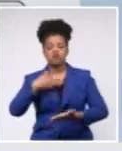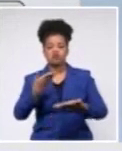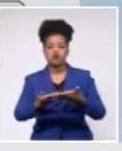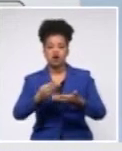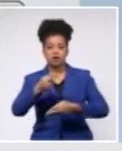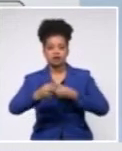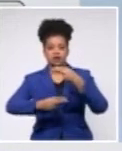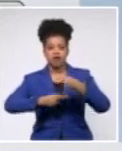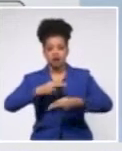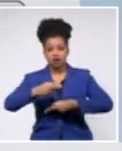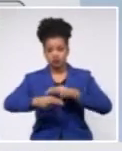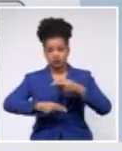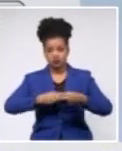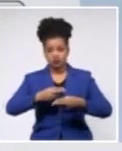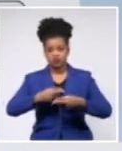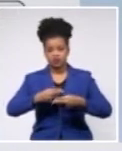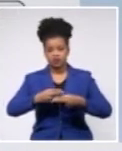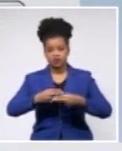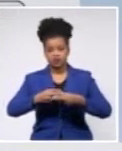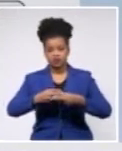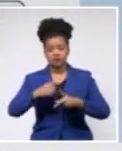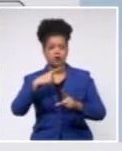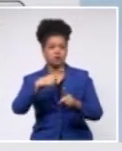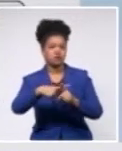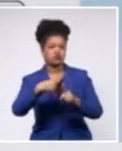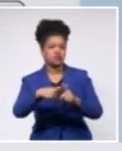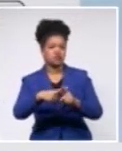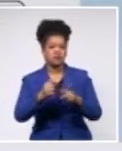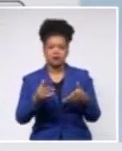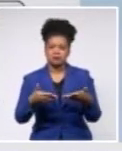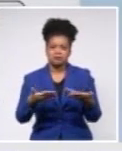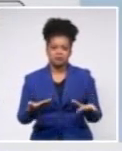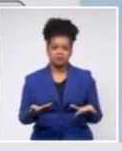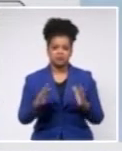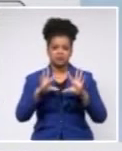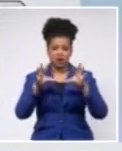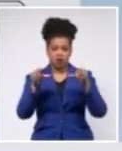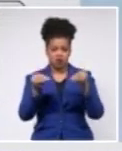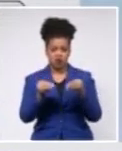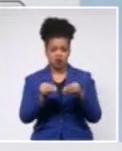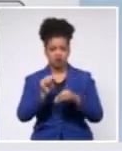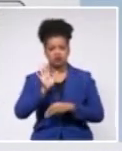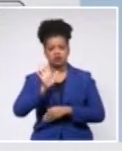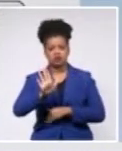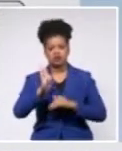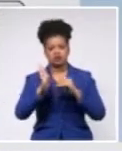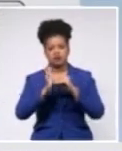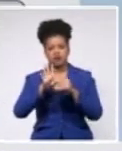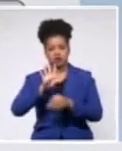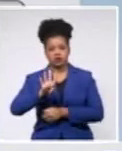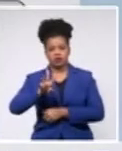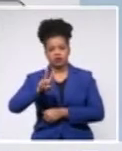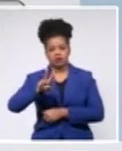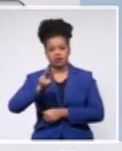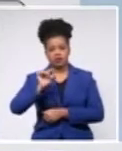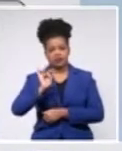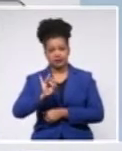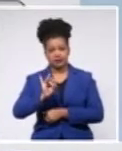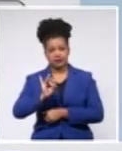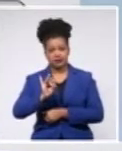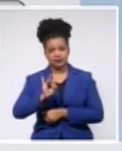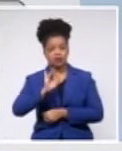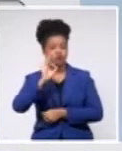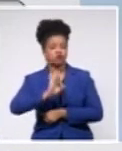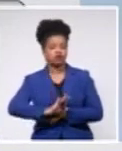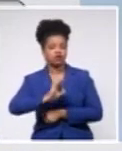This brings the total number of samples processed in the entire country since the pandemic began to